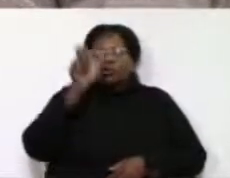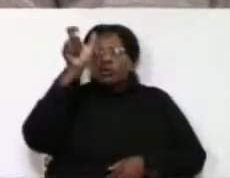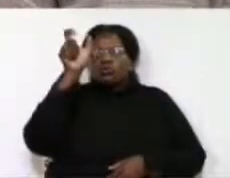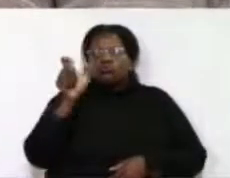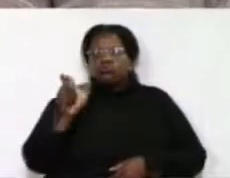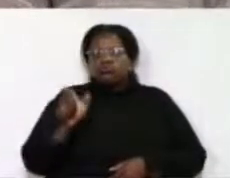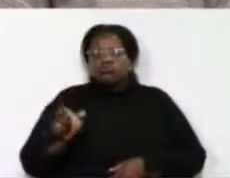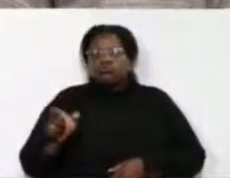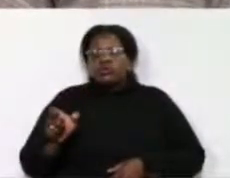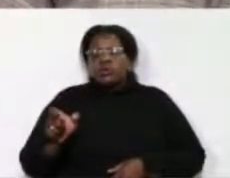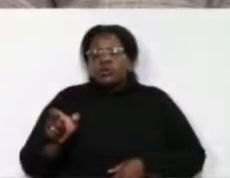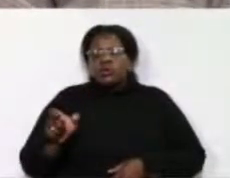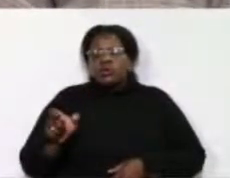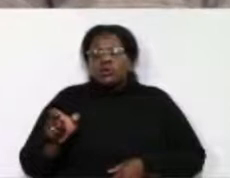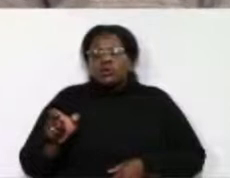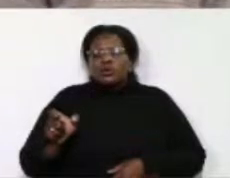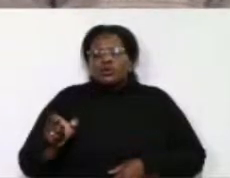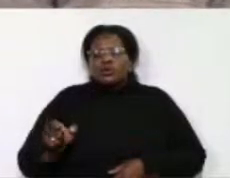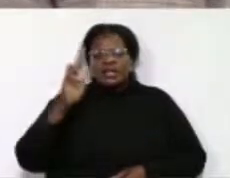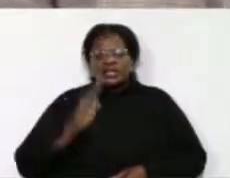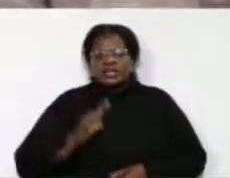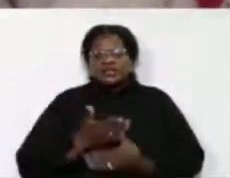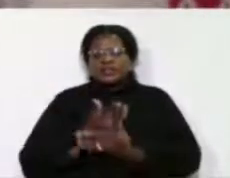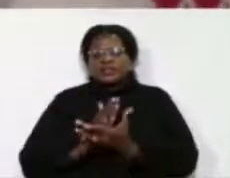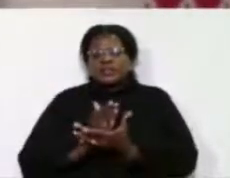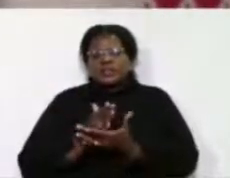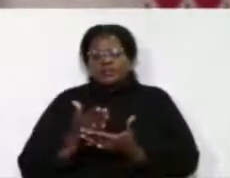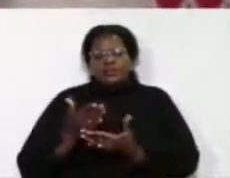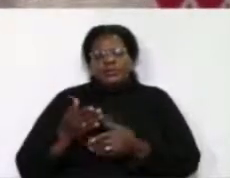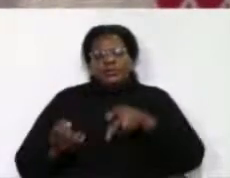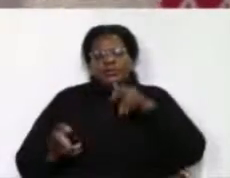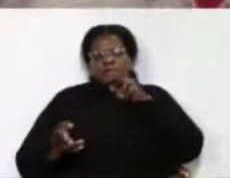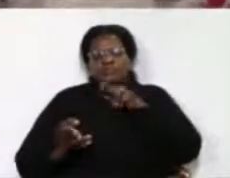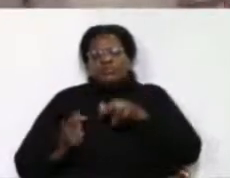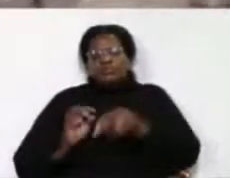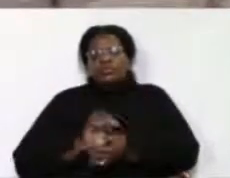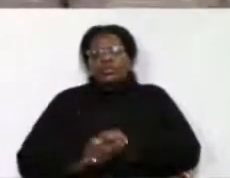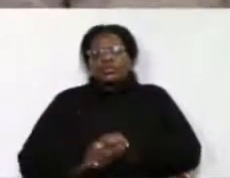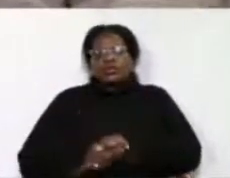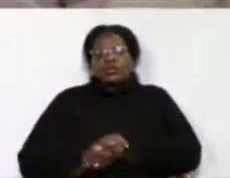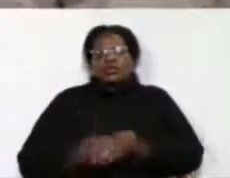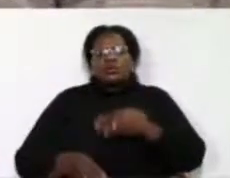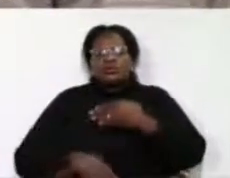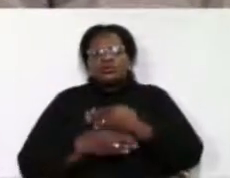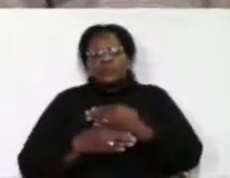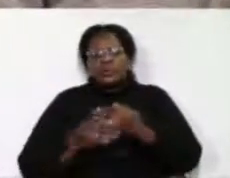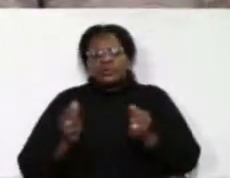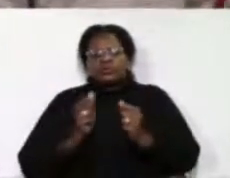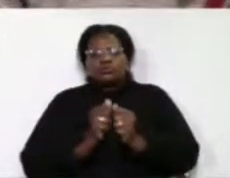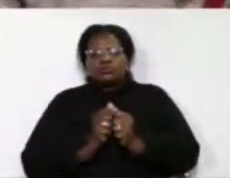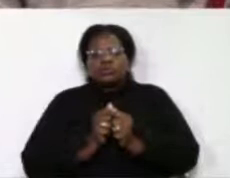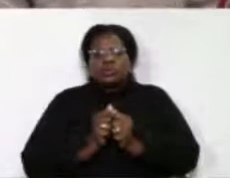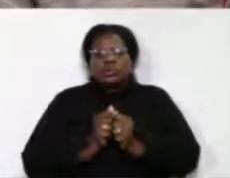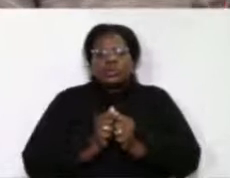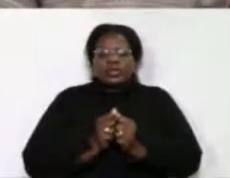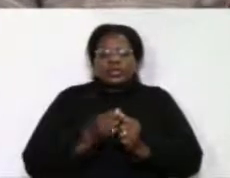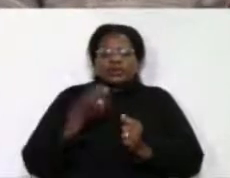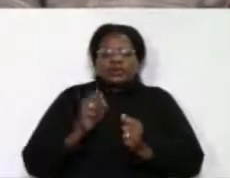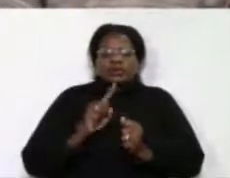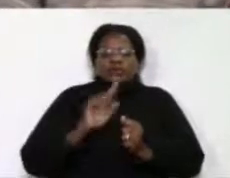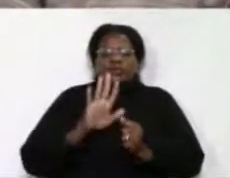cut-off list. So we're going to cut off so many meters for the different components. We add them up, and we get to 15